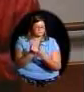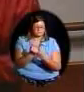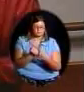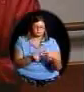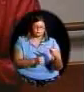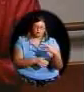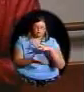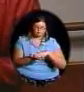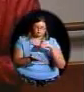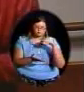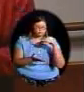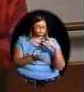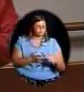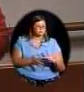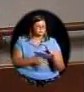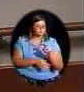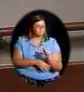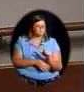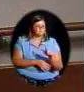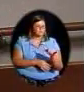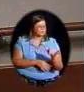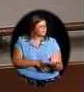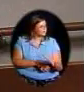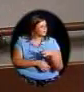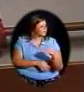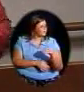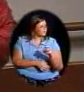and Arian, please come forward?